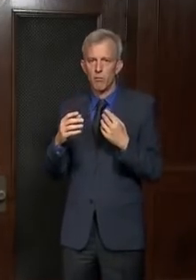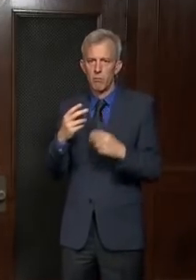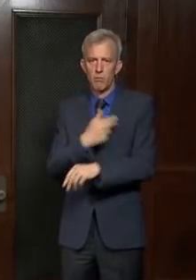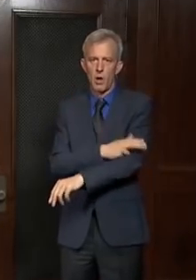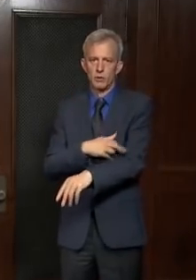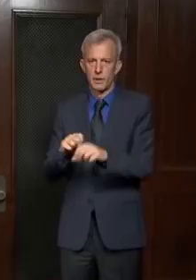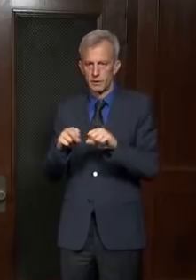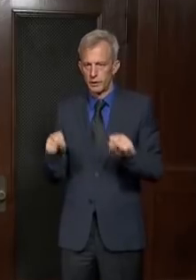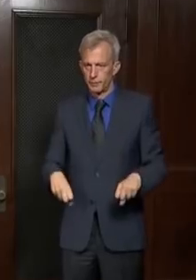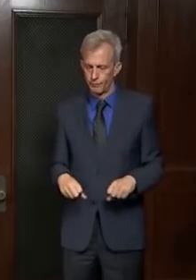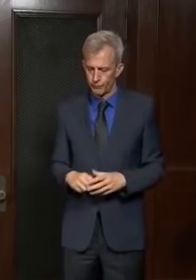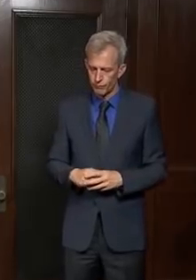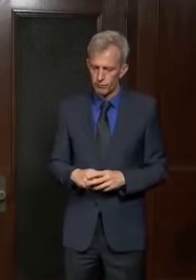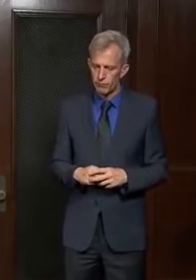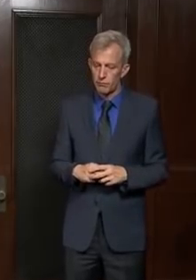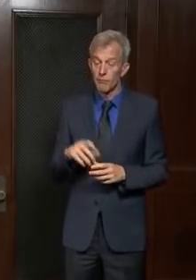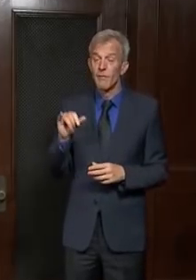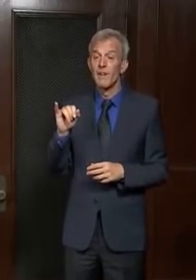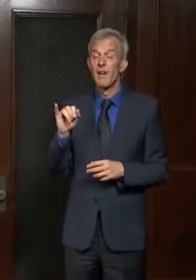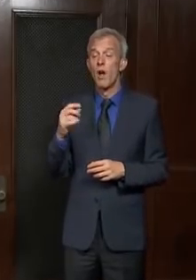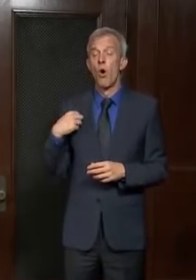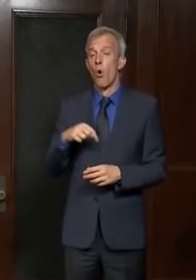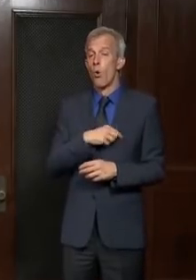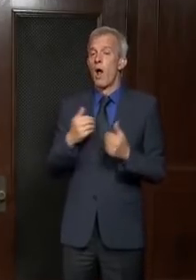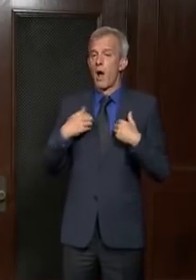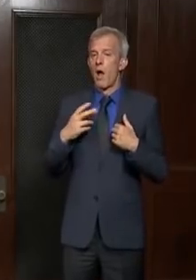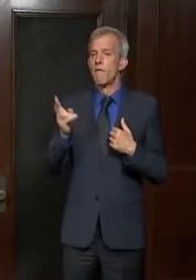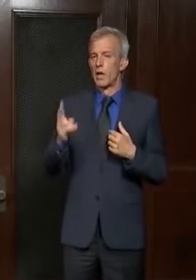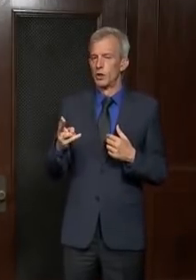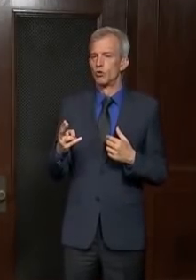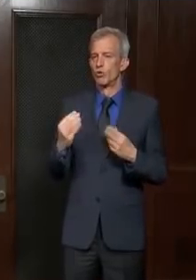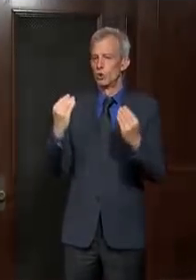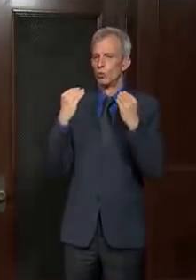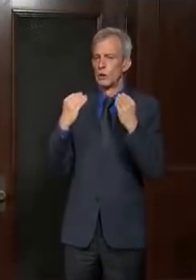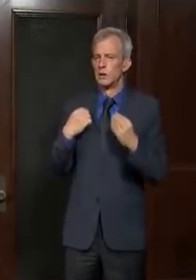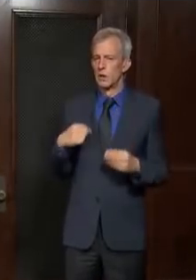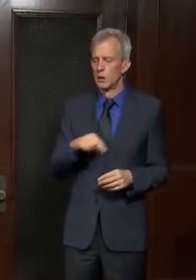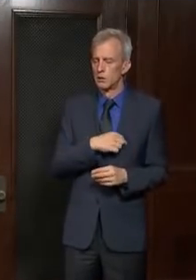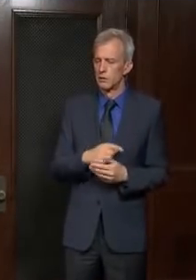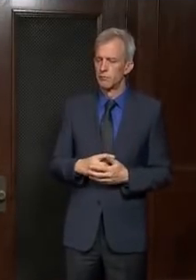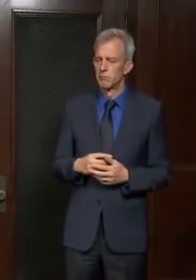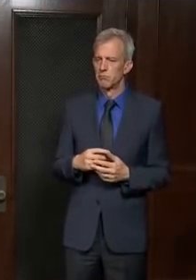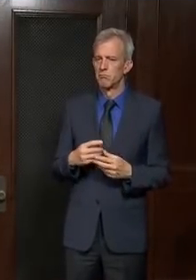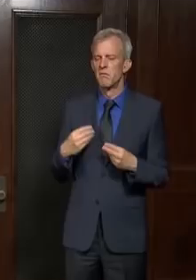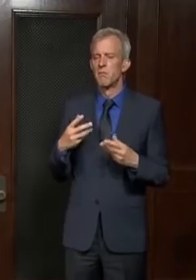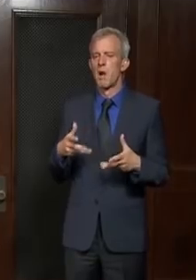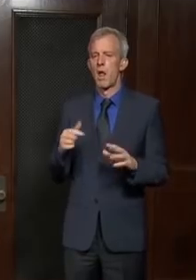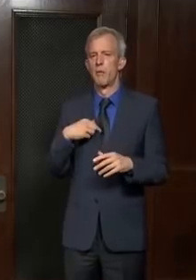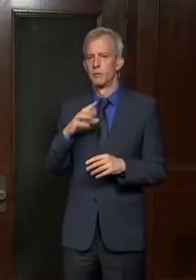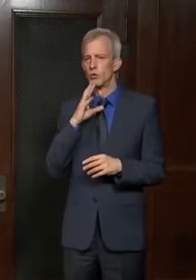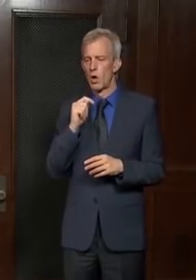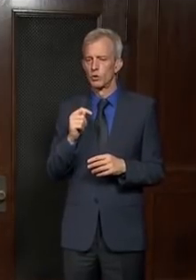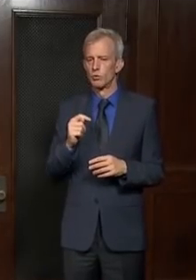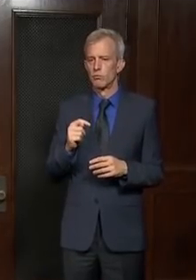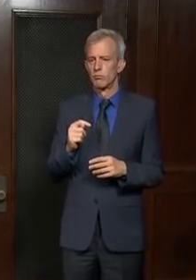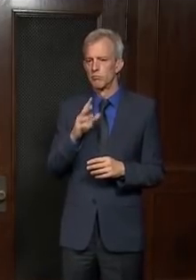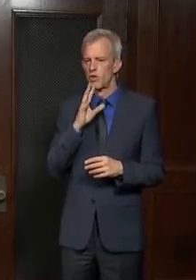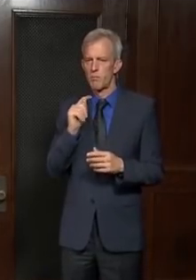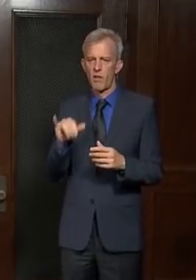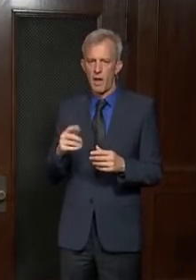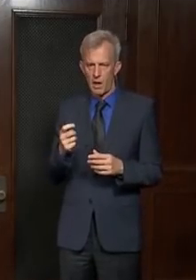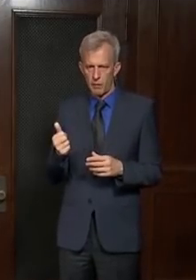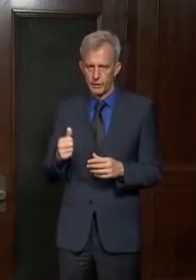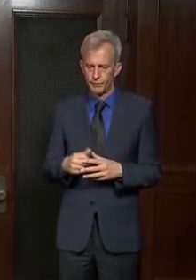stepping back too early because we also have history to guide us. So let me talk to you a little bit about that tonight. Over the last